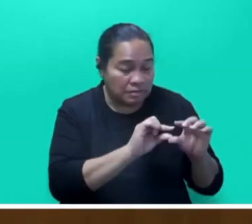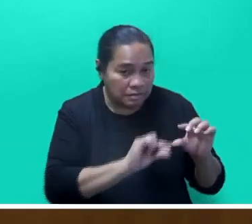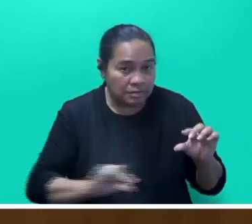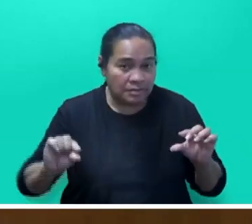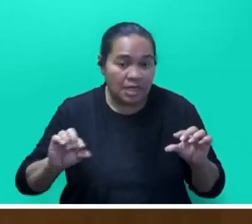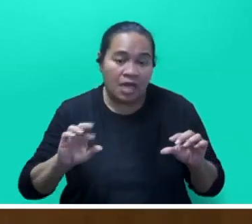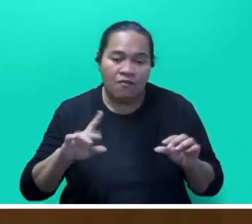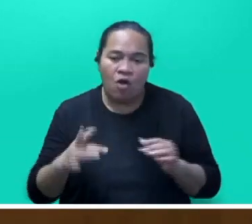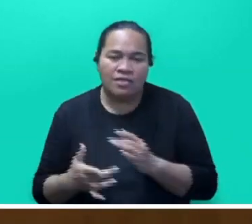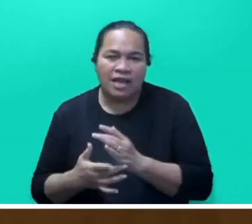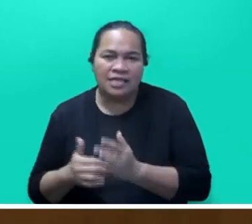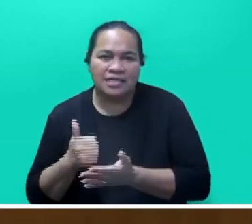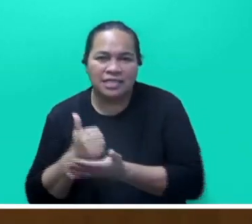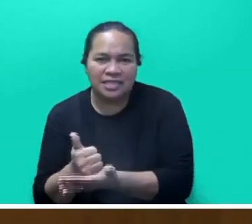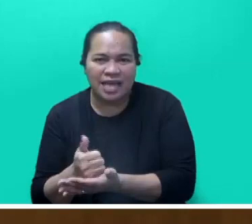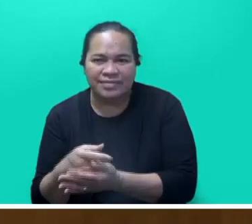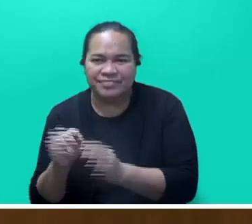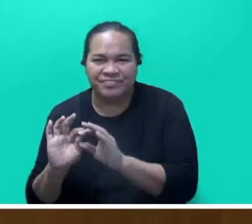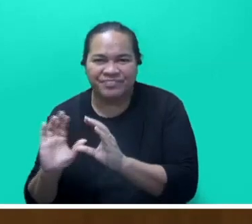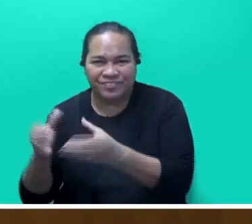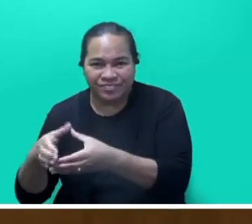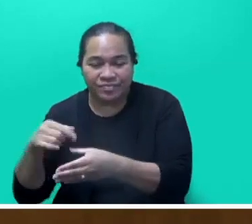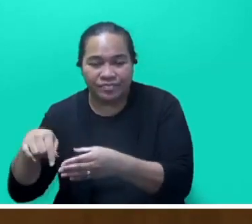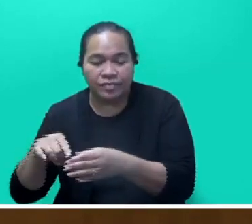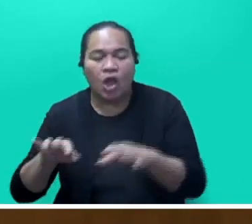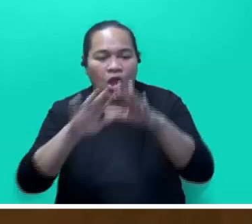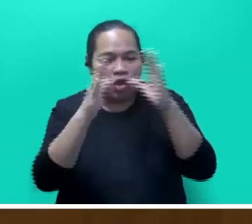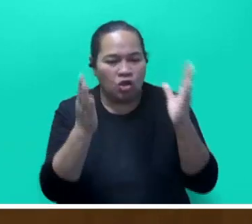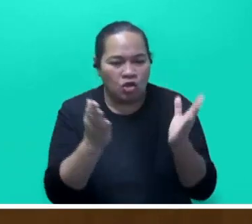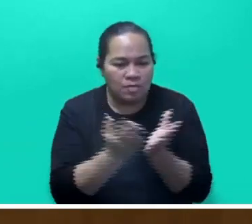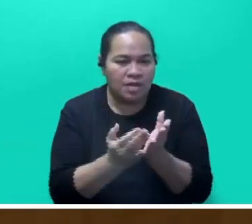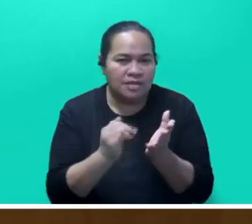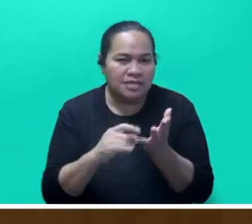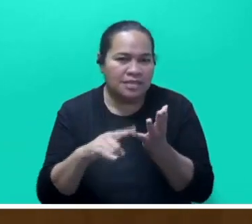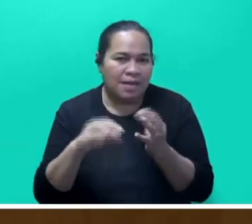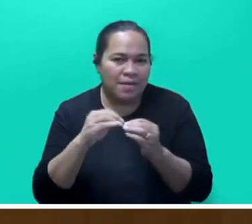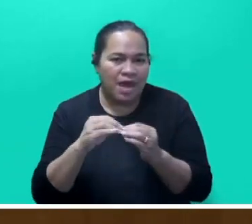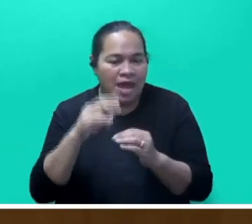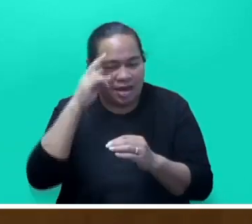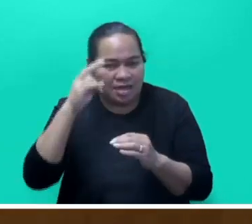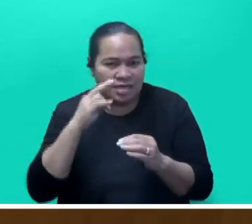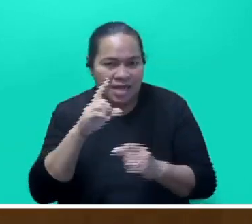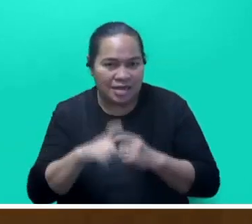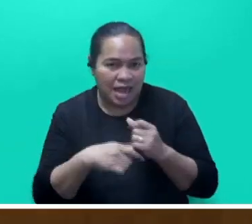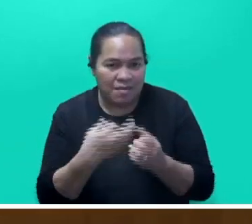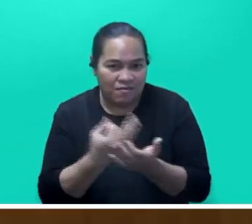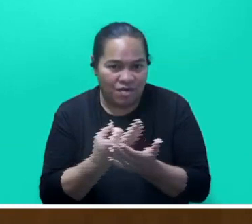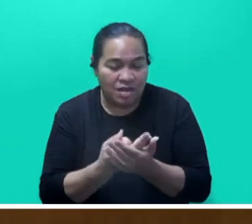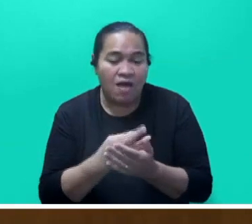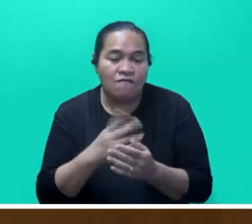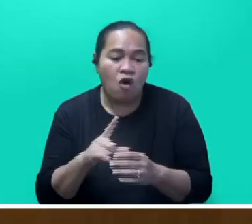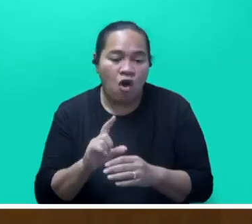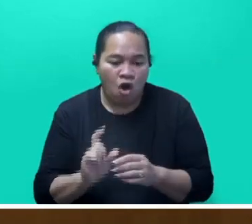technical assistance facility, global subnational climate fund equity, global fund for coral